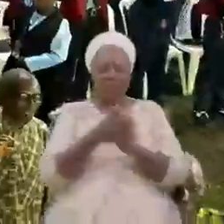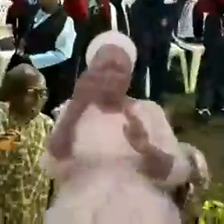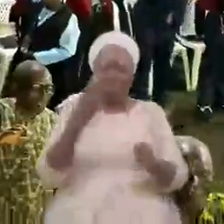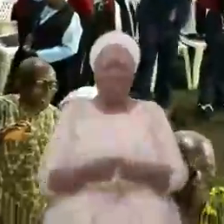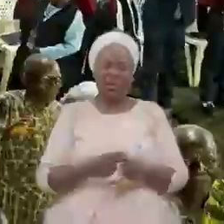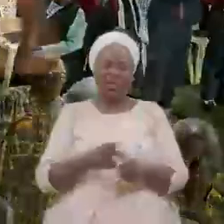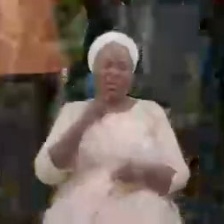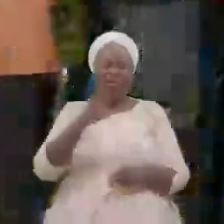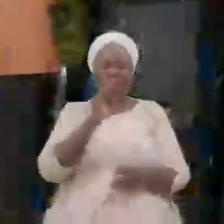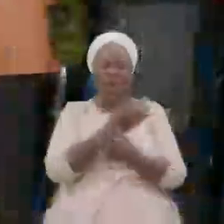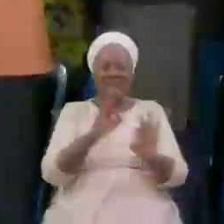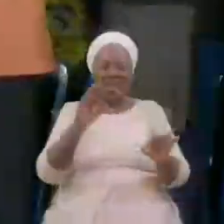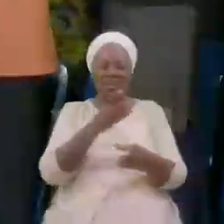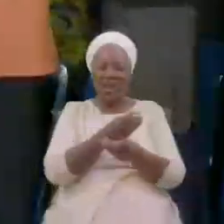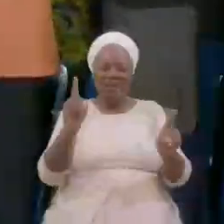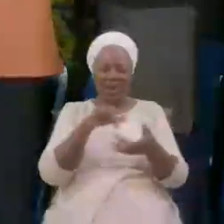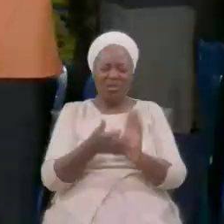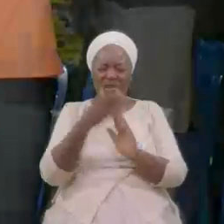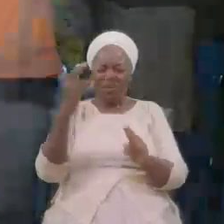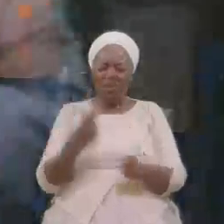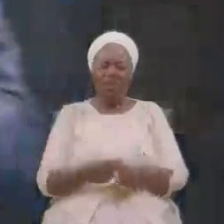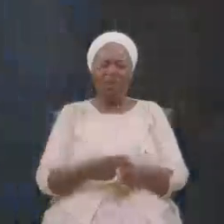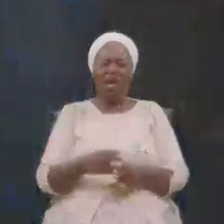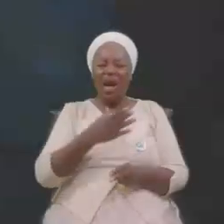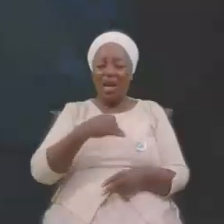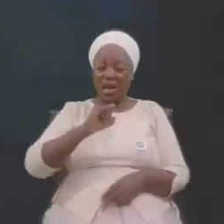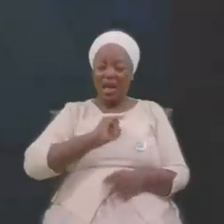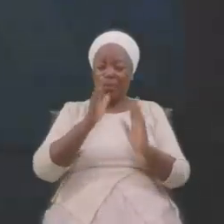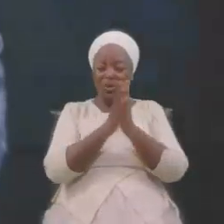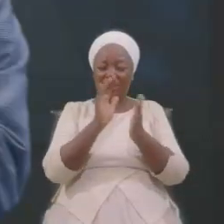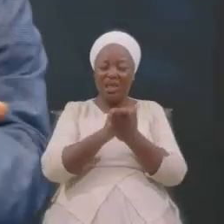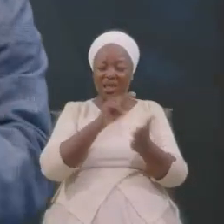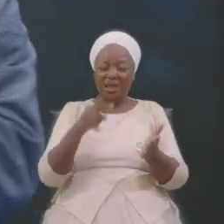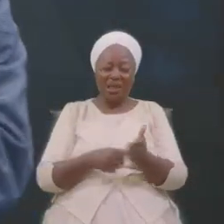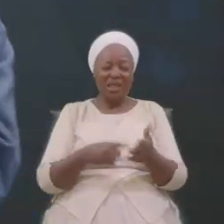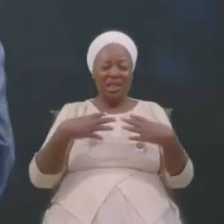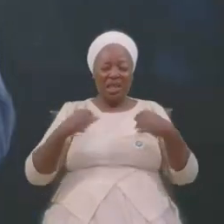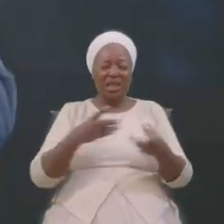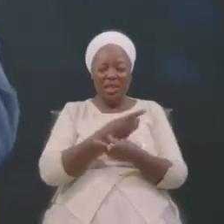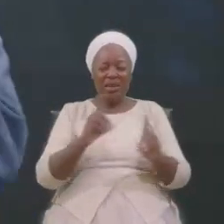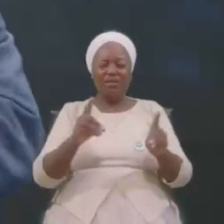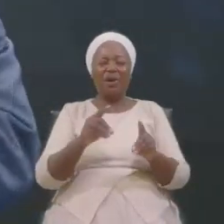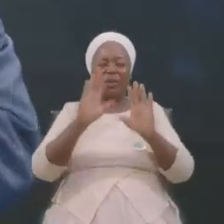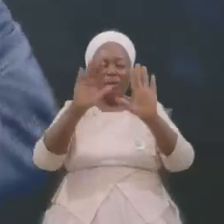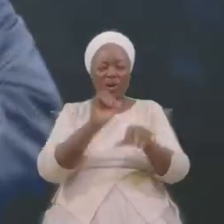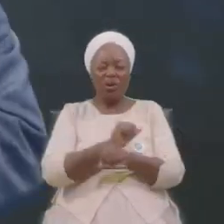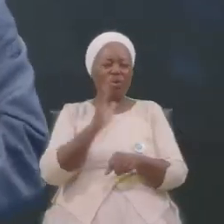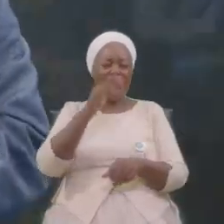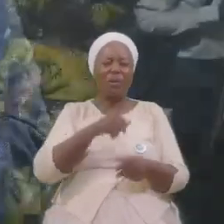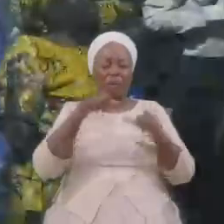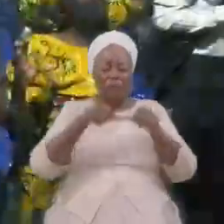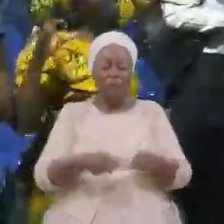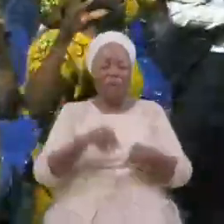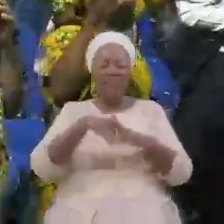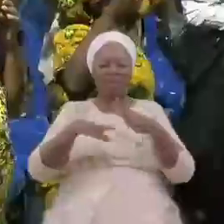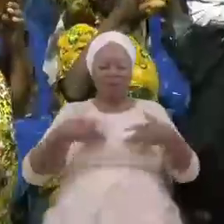are delivered. And I pray that this healing, this deliverance, this miracle will be permanent in your